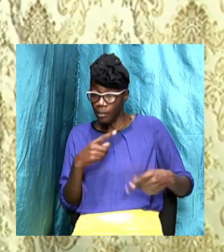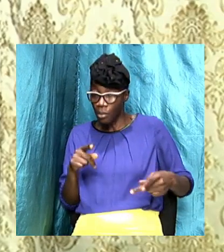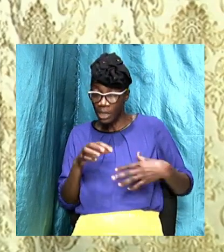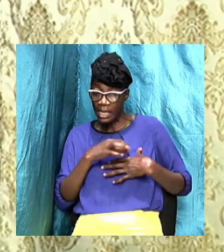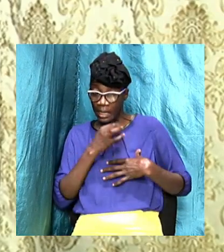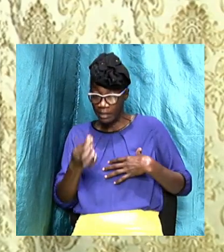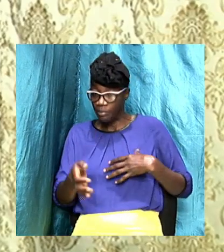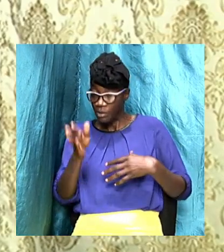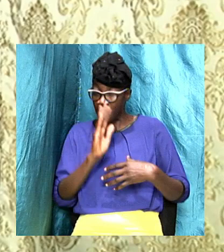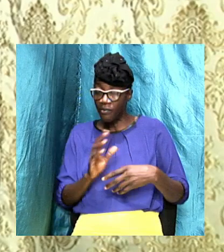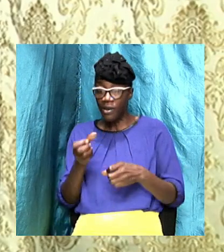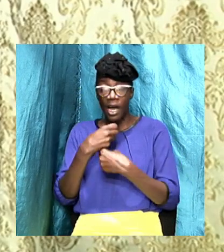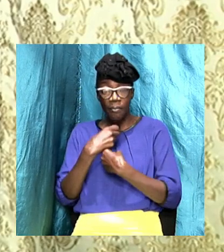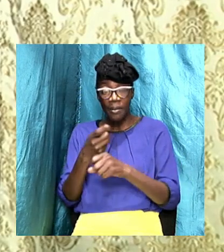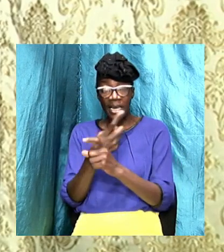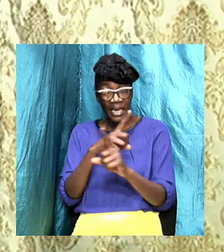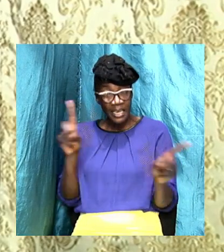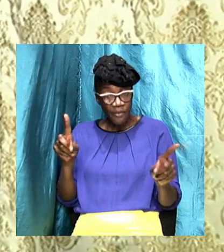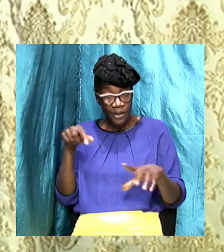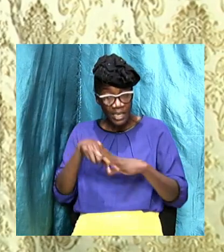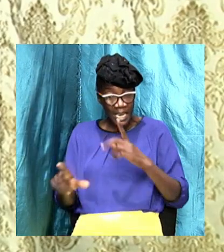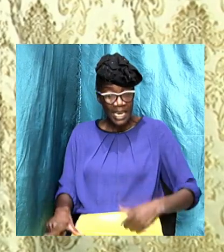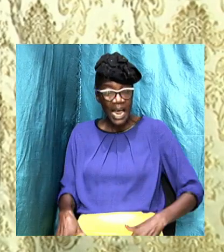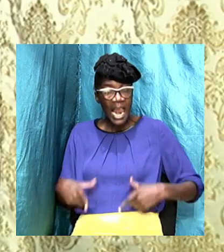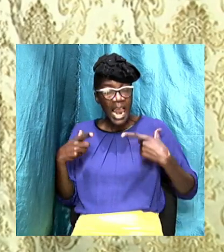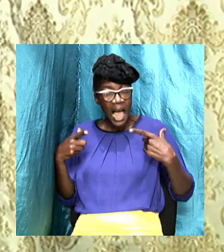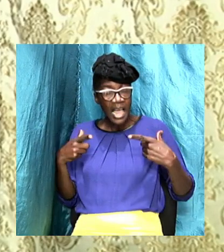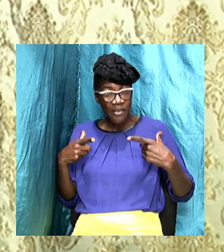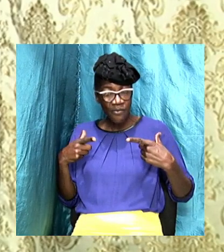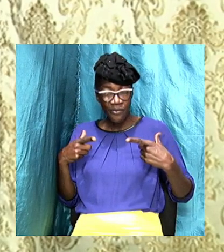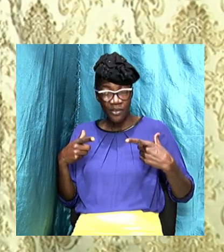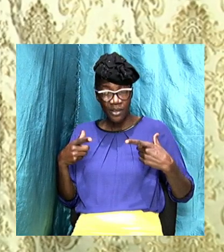difference in the life of David.